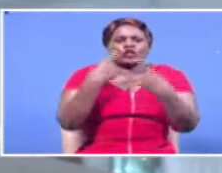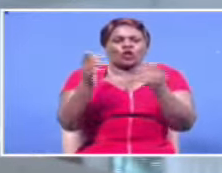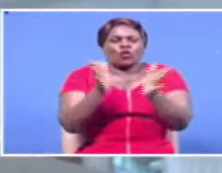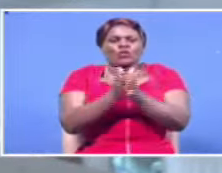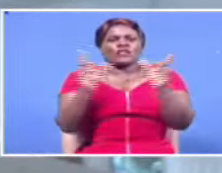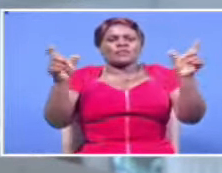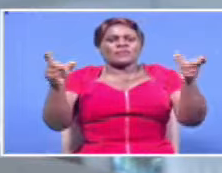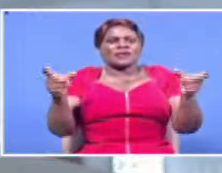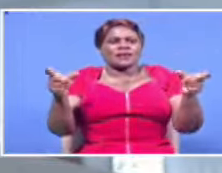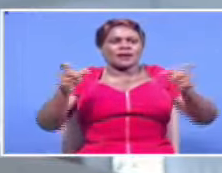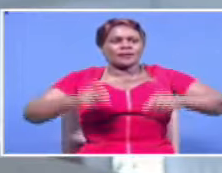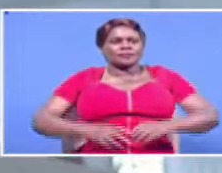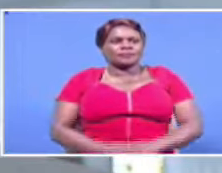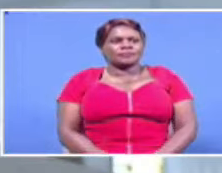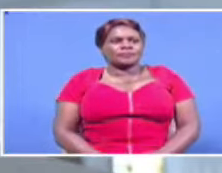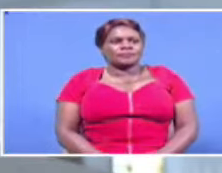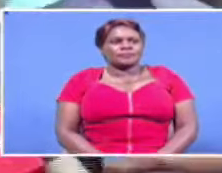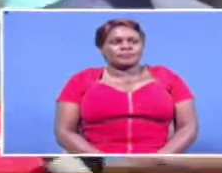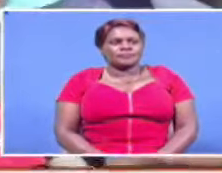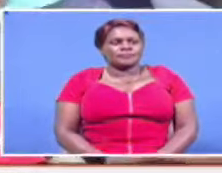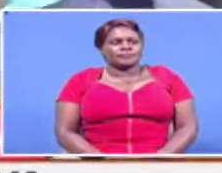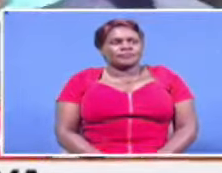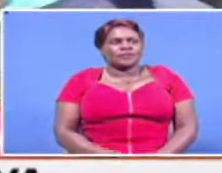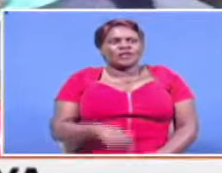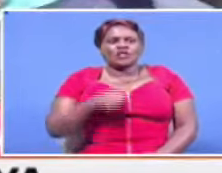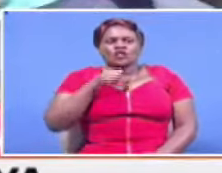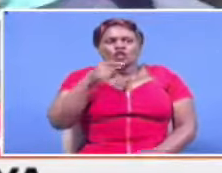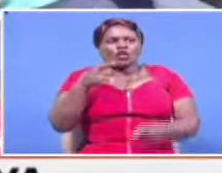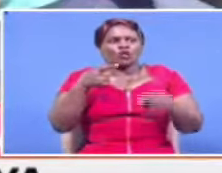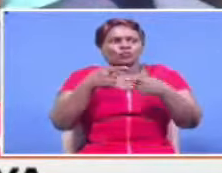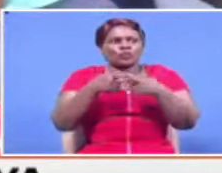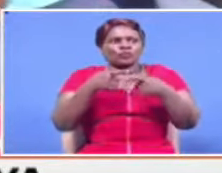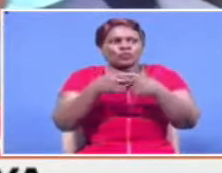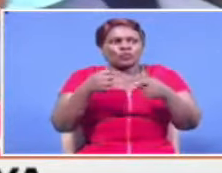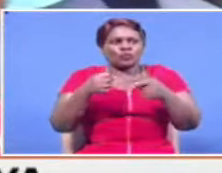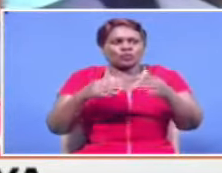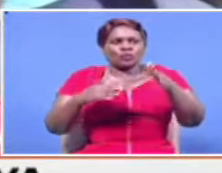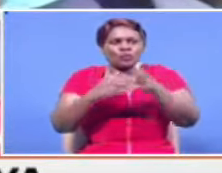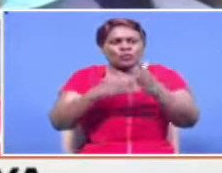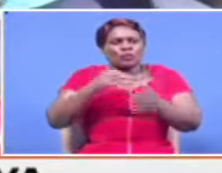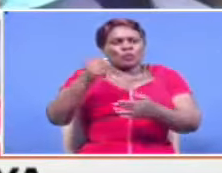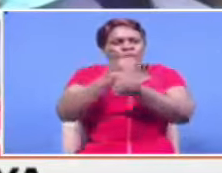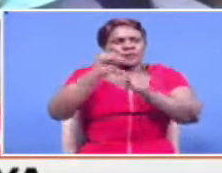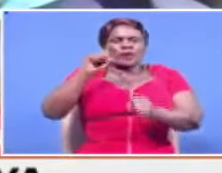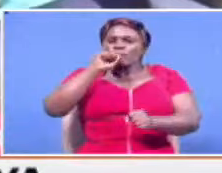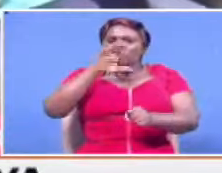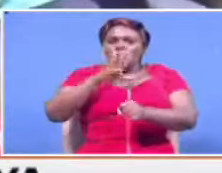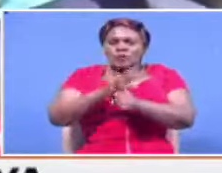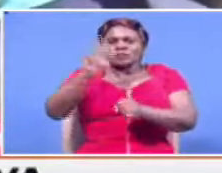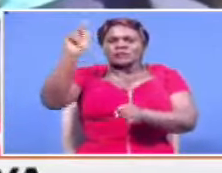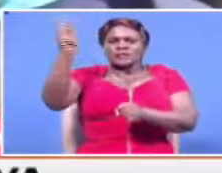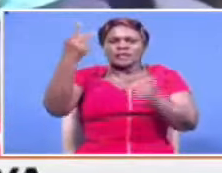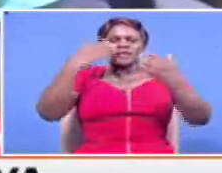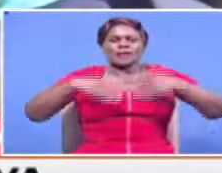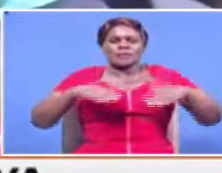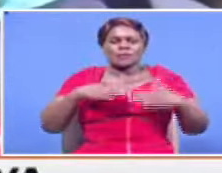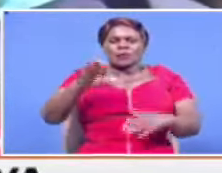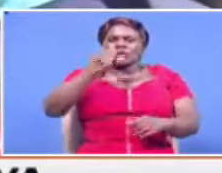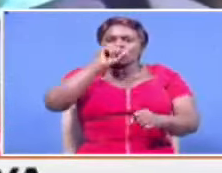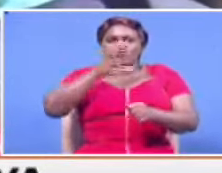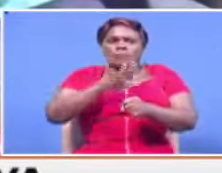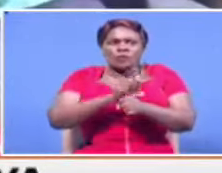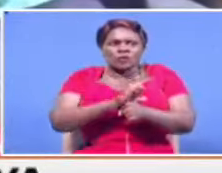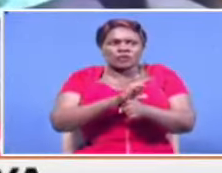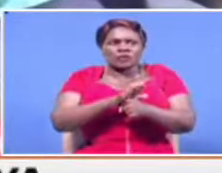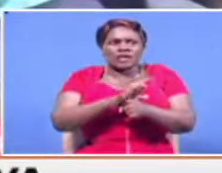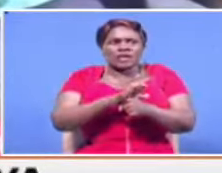na wanahabari. It's not Oparanya to disrupt a presidential function. You made promises to Kenyans. You made promises